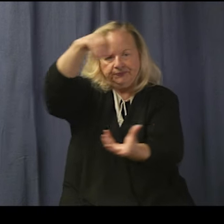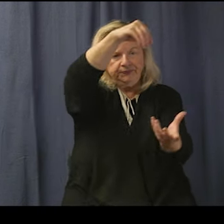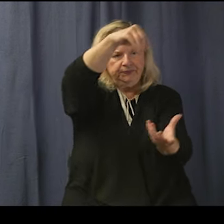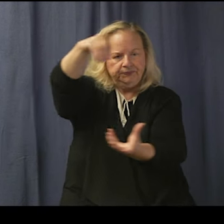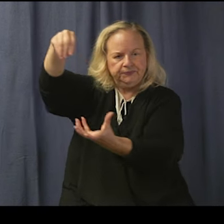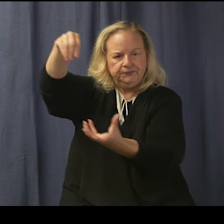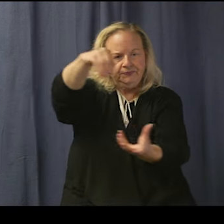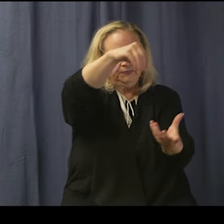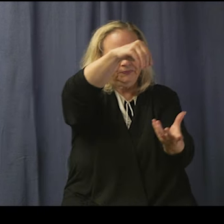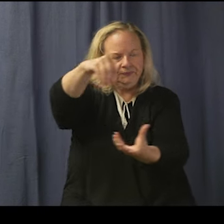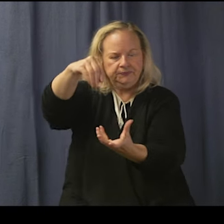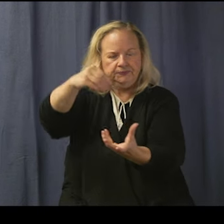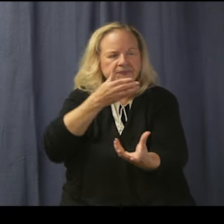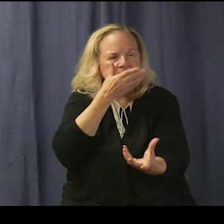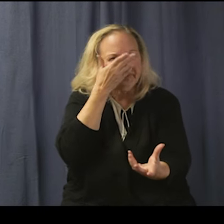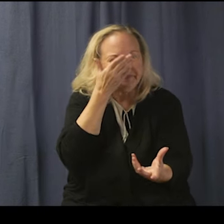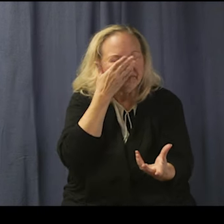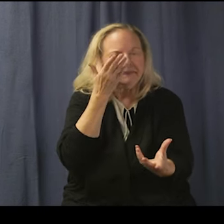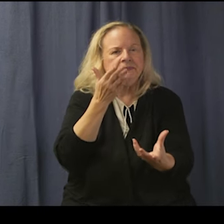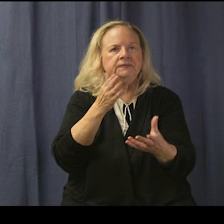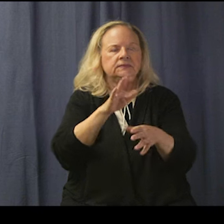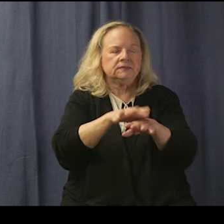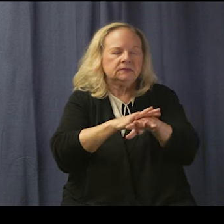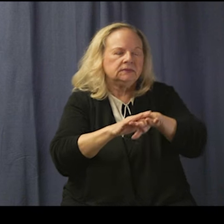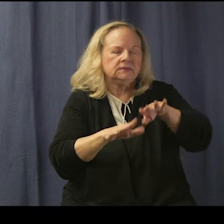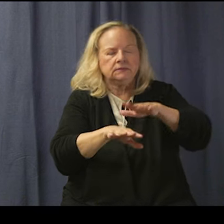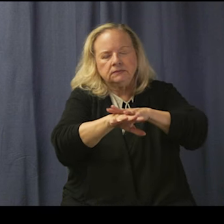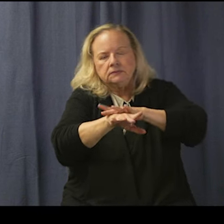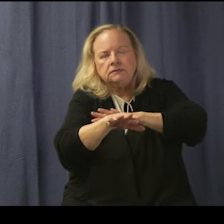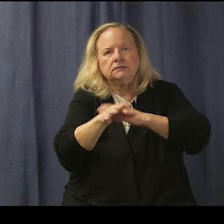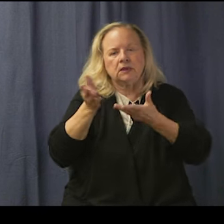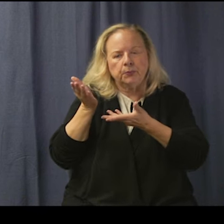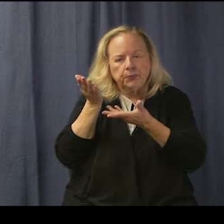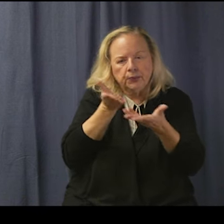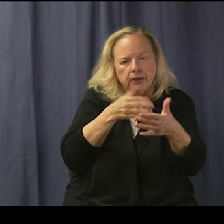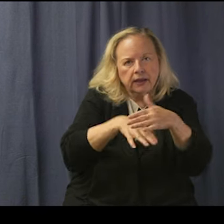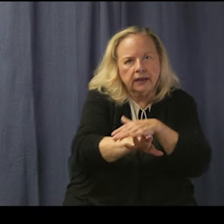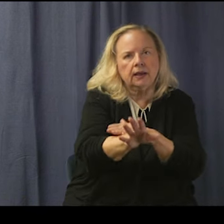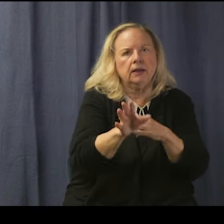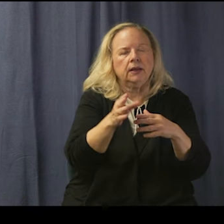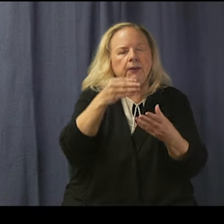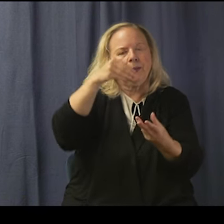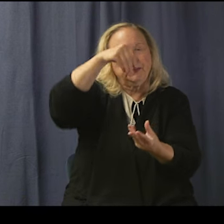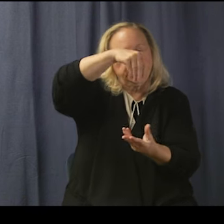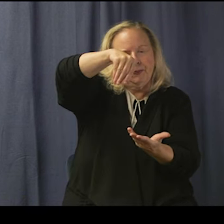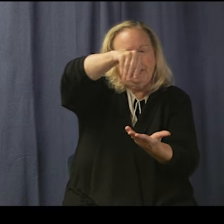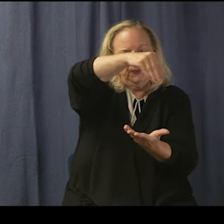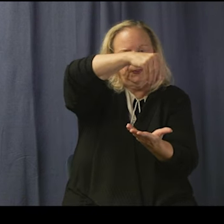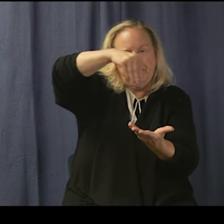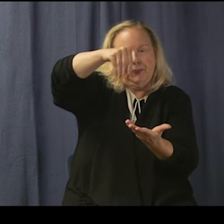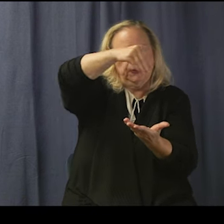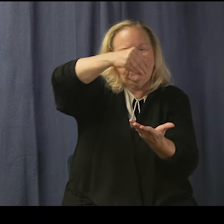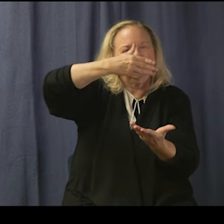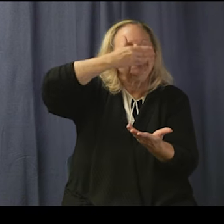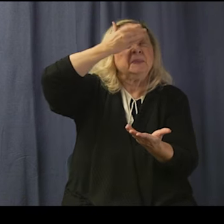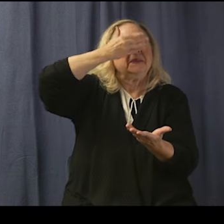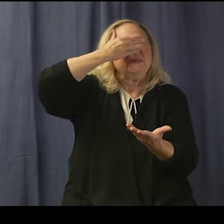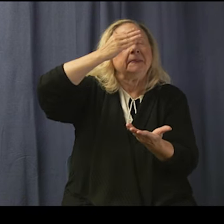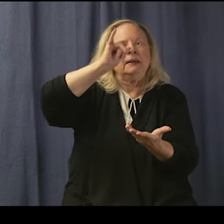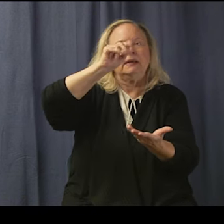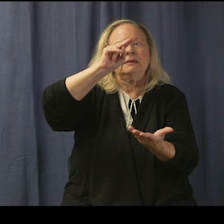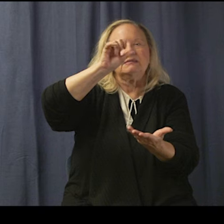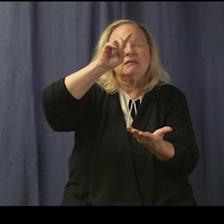full of sweet incense, beaten small, and bring it within the veil. He has to put the incense on the fire before the Lord, that